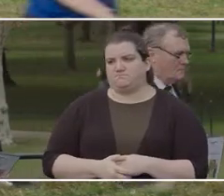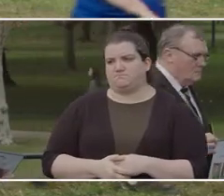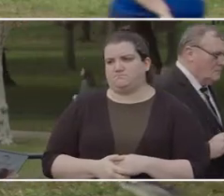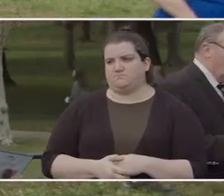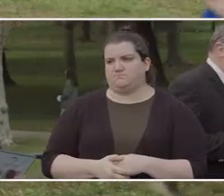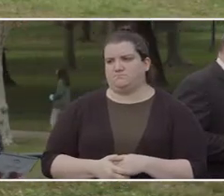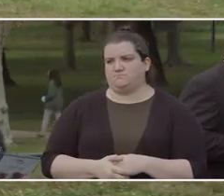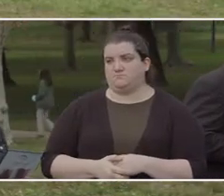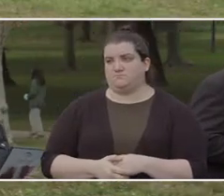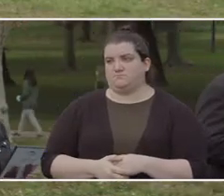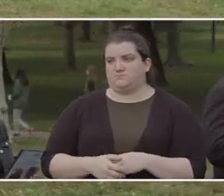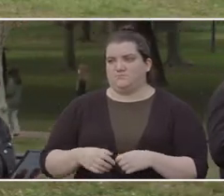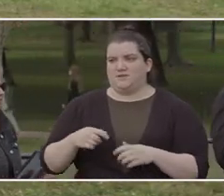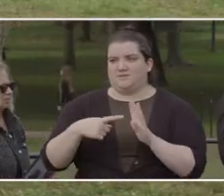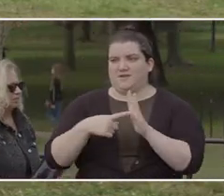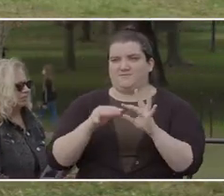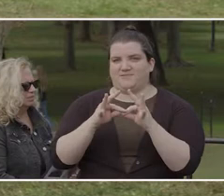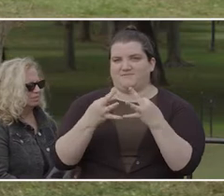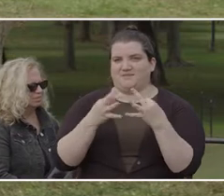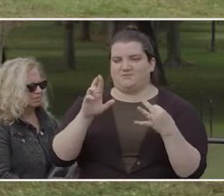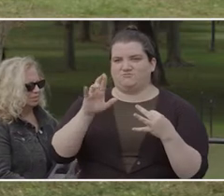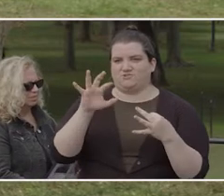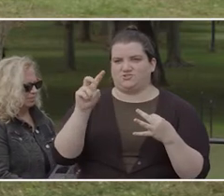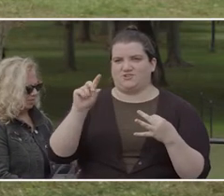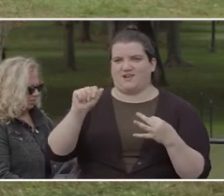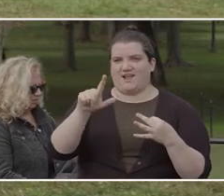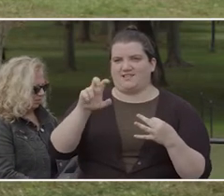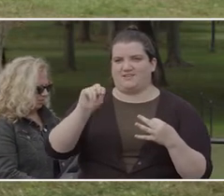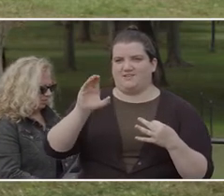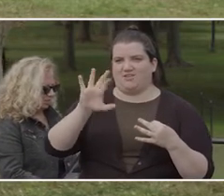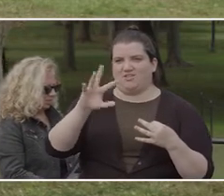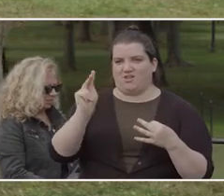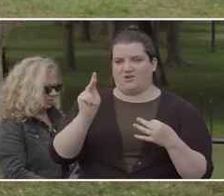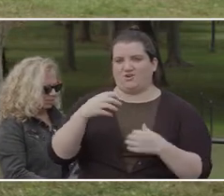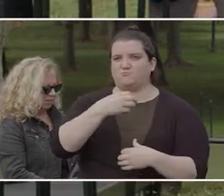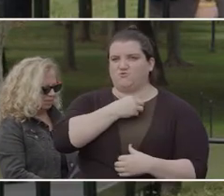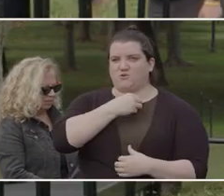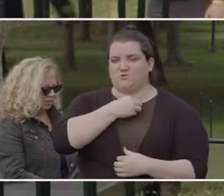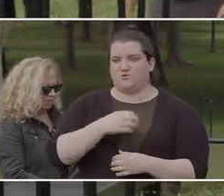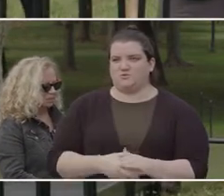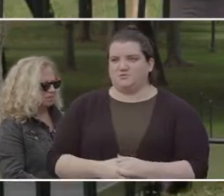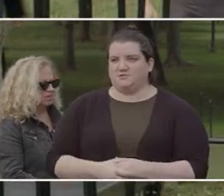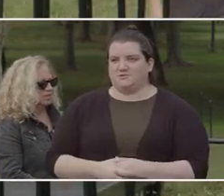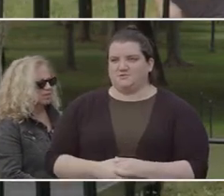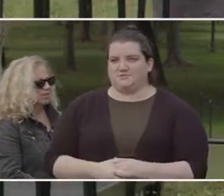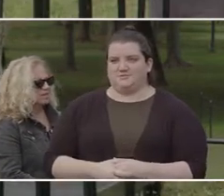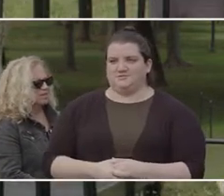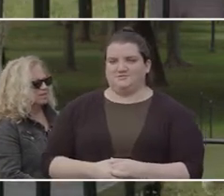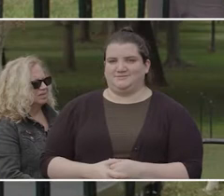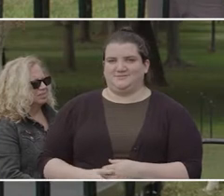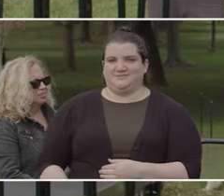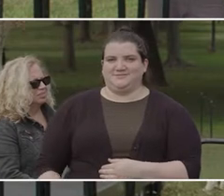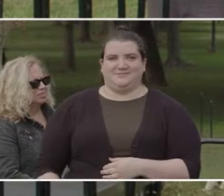On behalf of the family, Richard Allen Clark, Marine Corps. On behalf of the family of